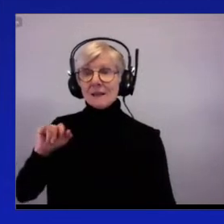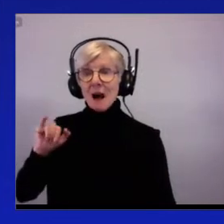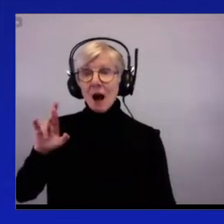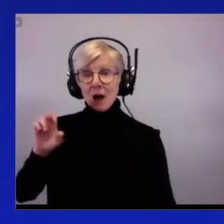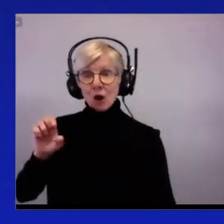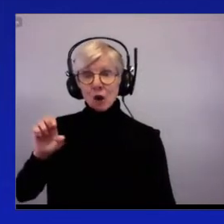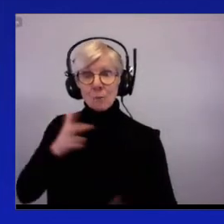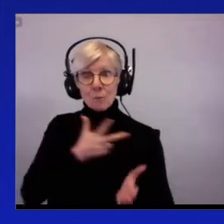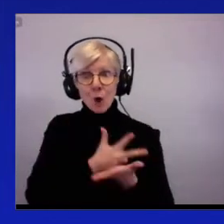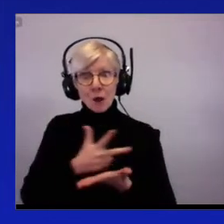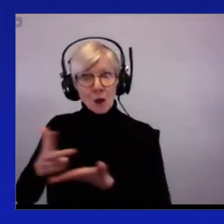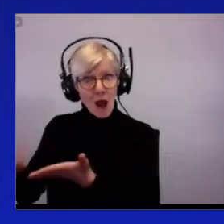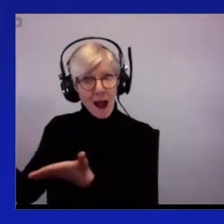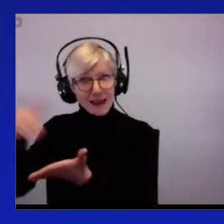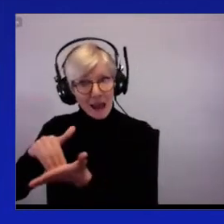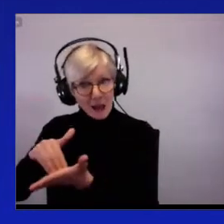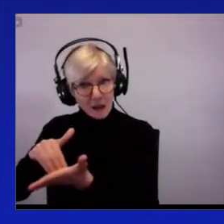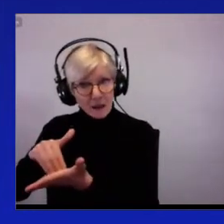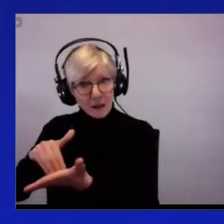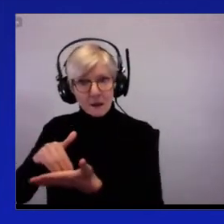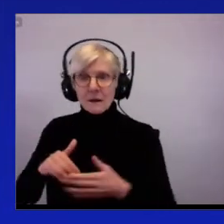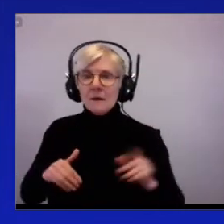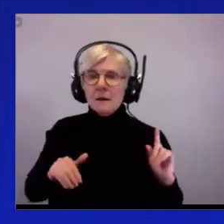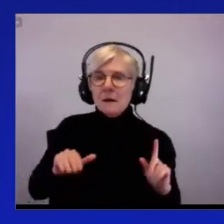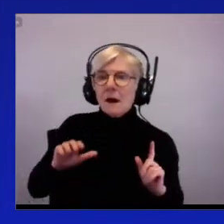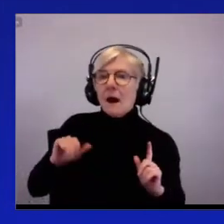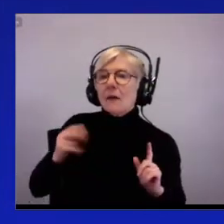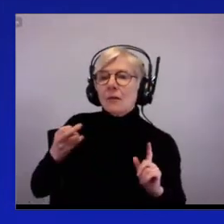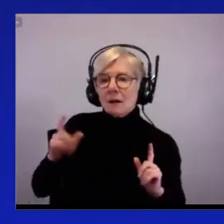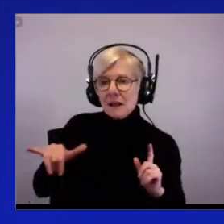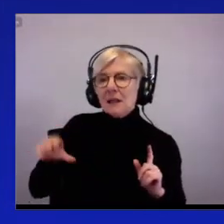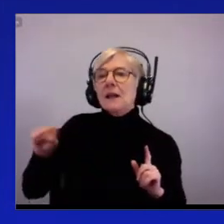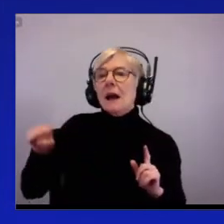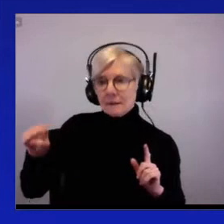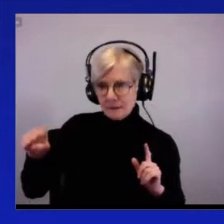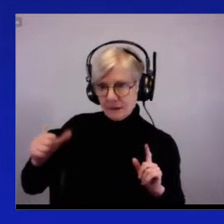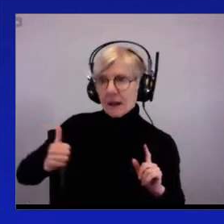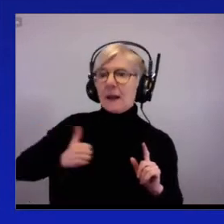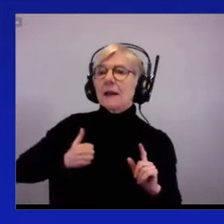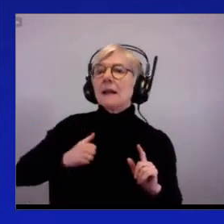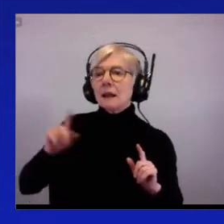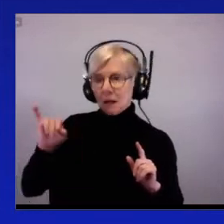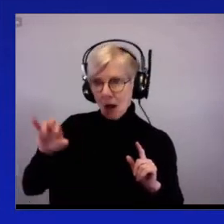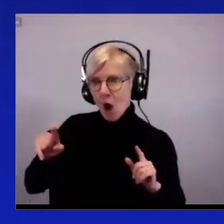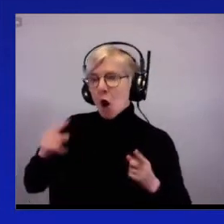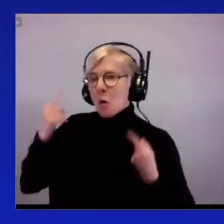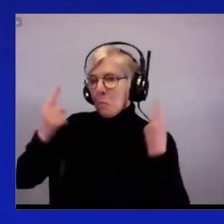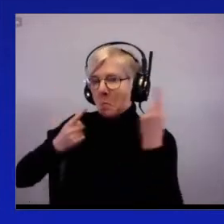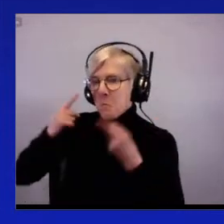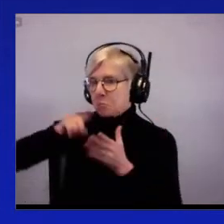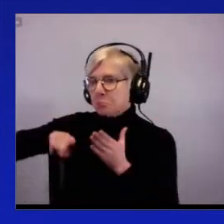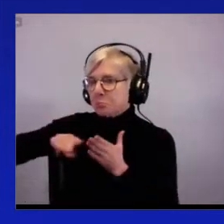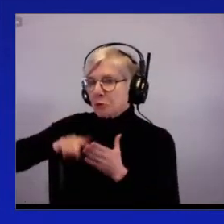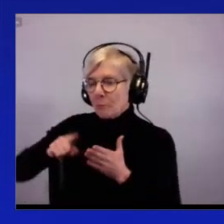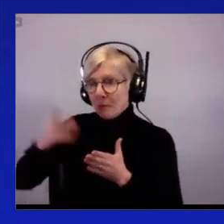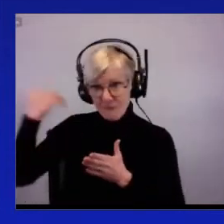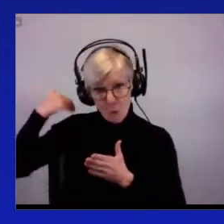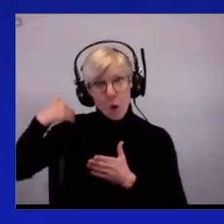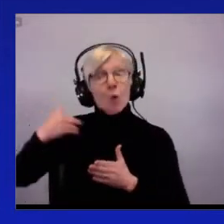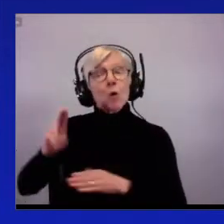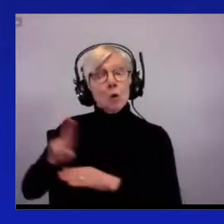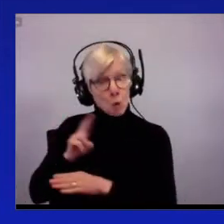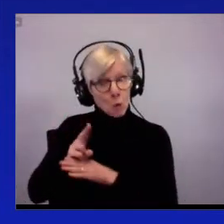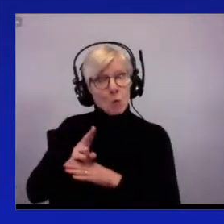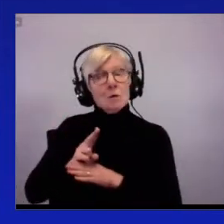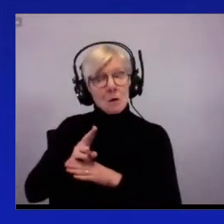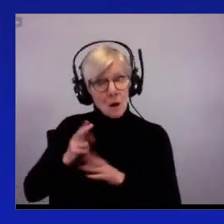And the answer is yes to both those. We are exploring the Canadian Tire Centre that we did use as for mass testing. That